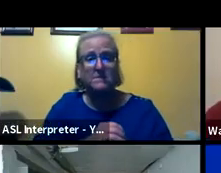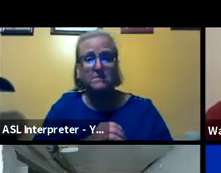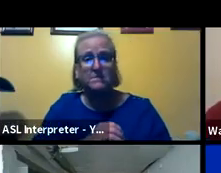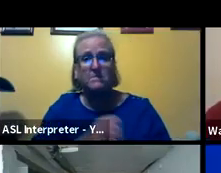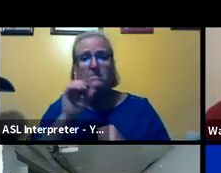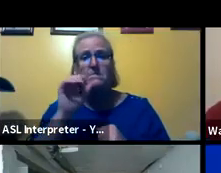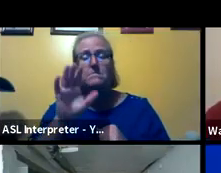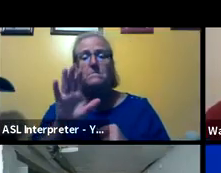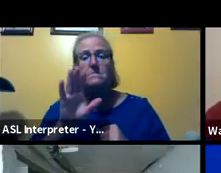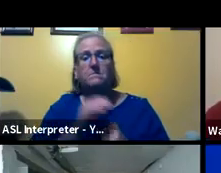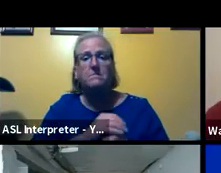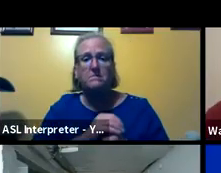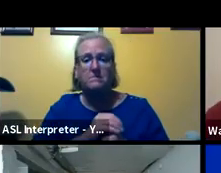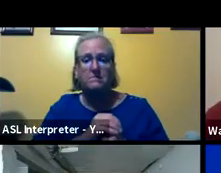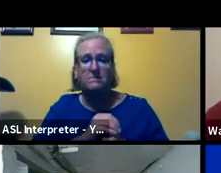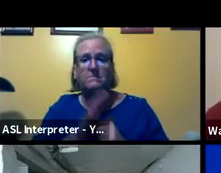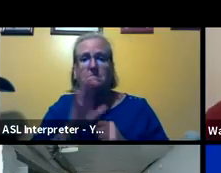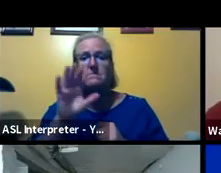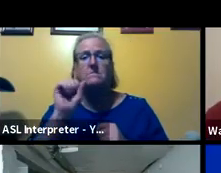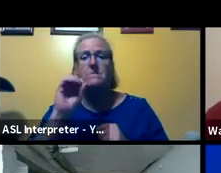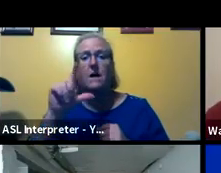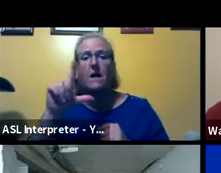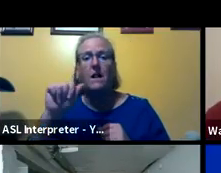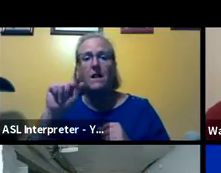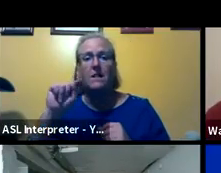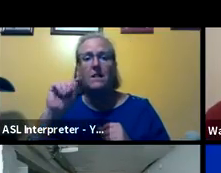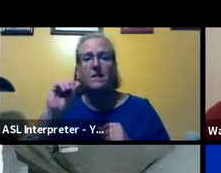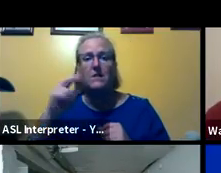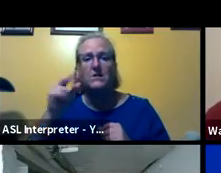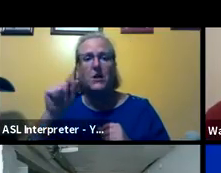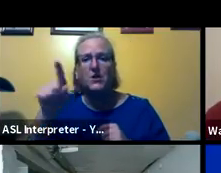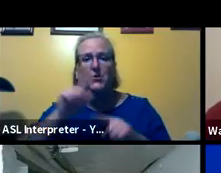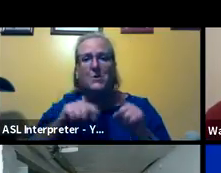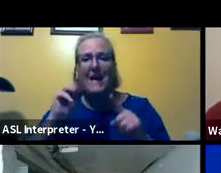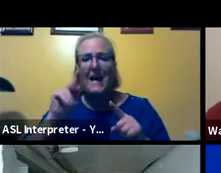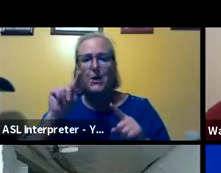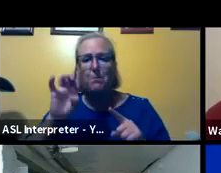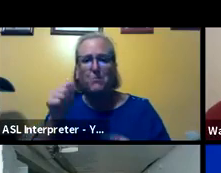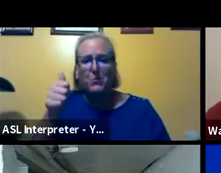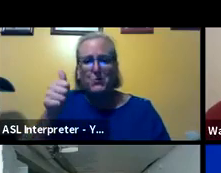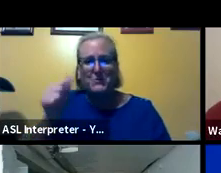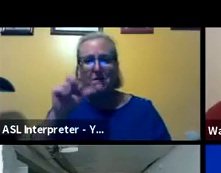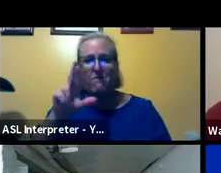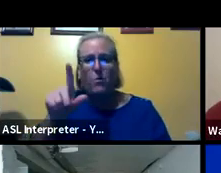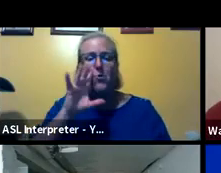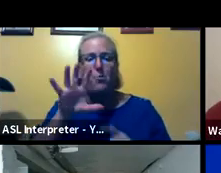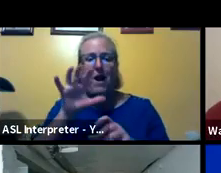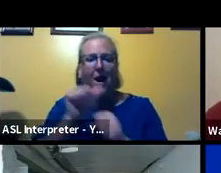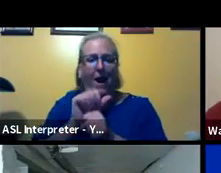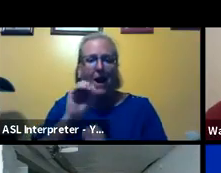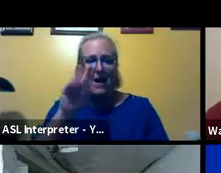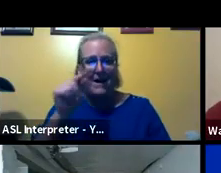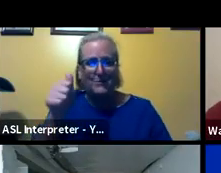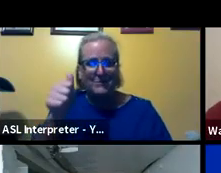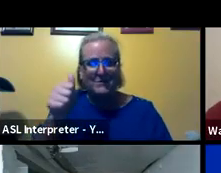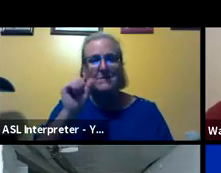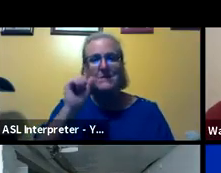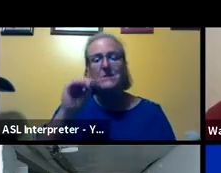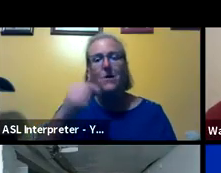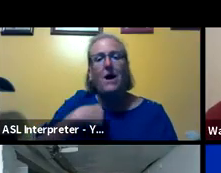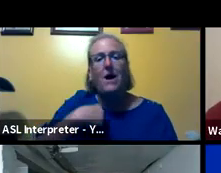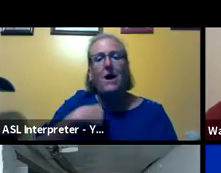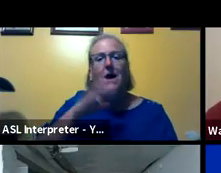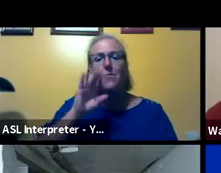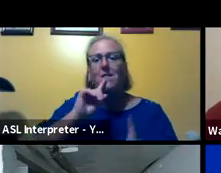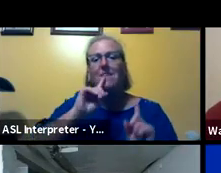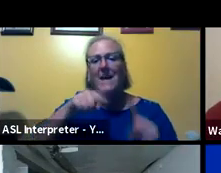So so Latasha, you got to just be quiet. You can't mute yourself or you go locked out. But I'll just answer that while I'm